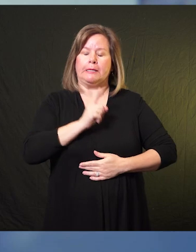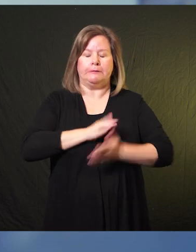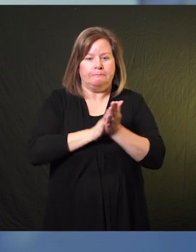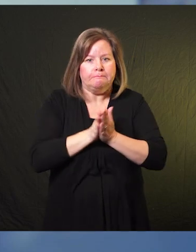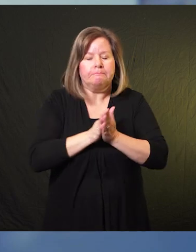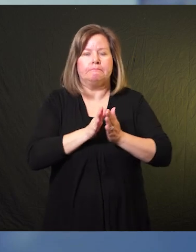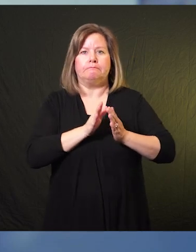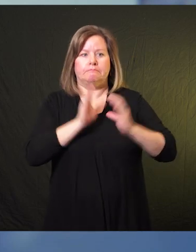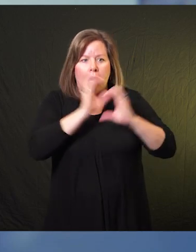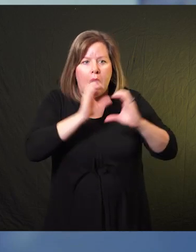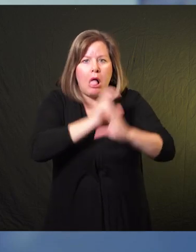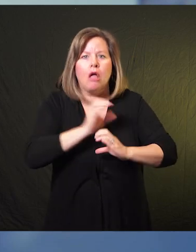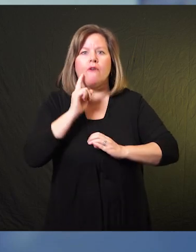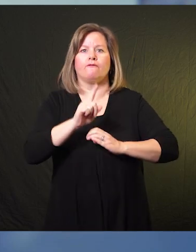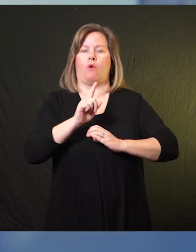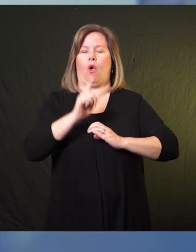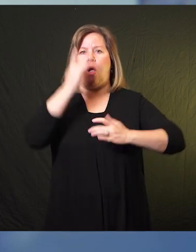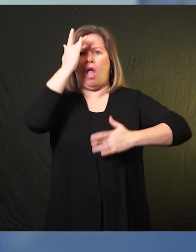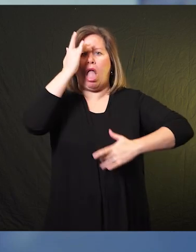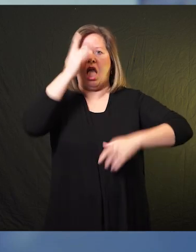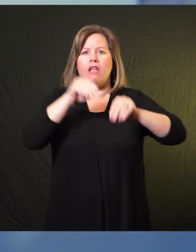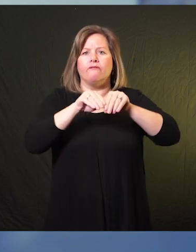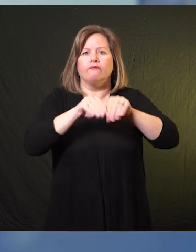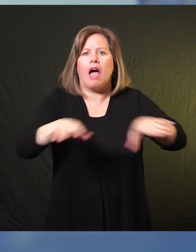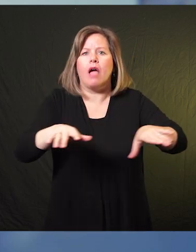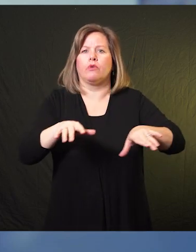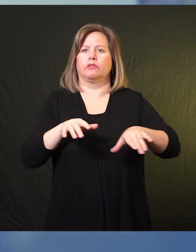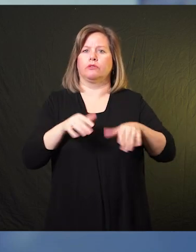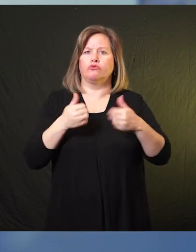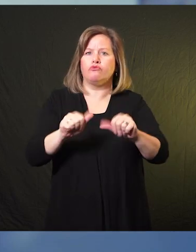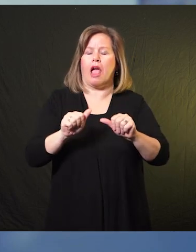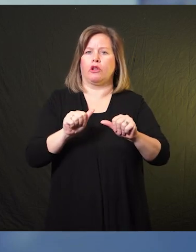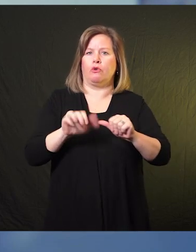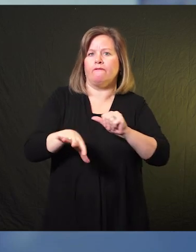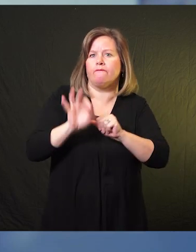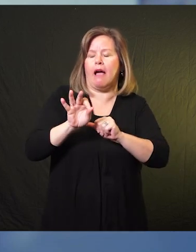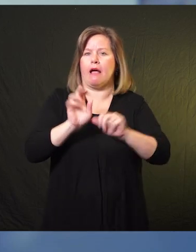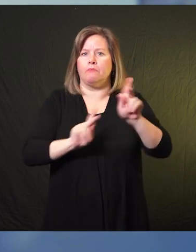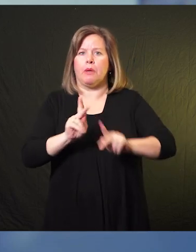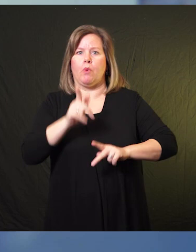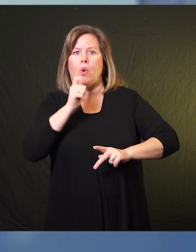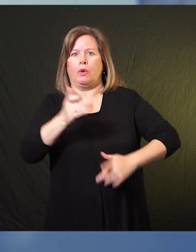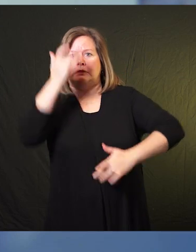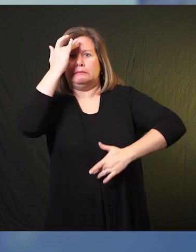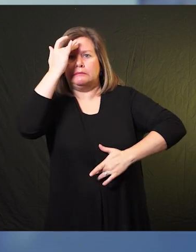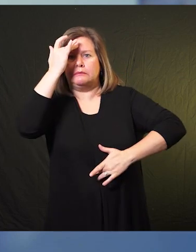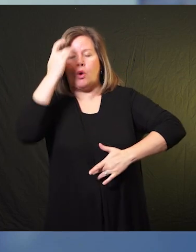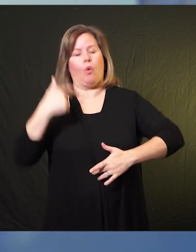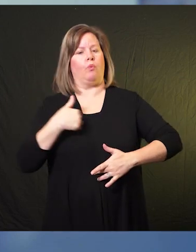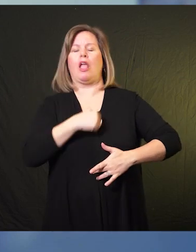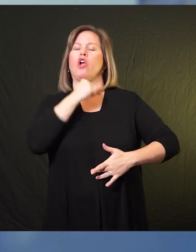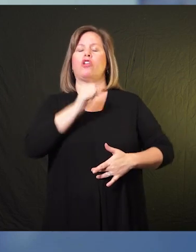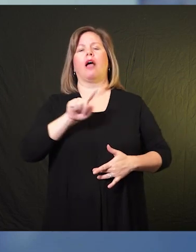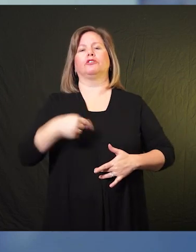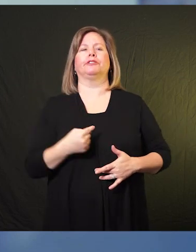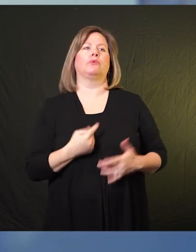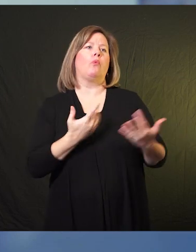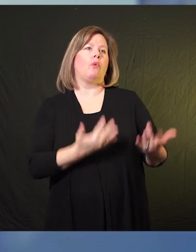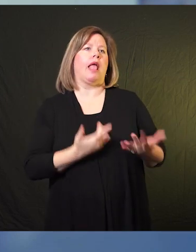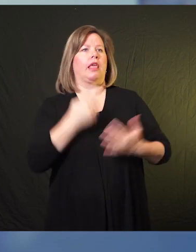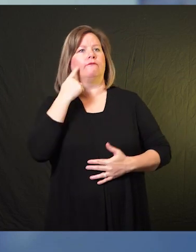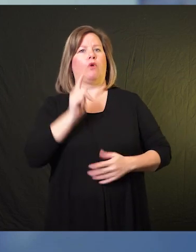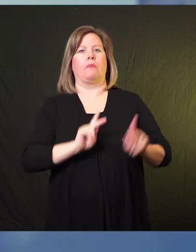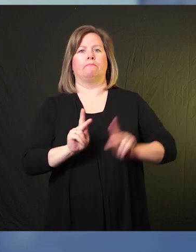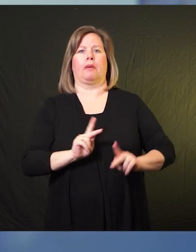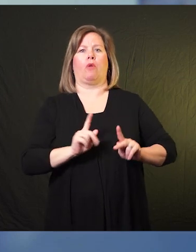for the virus and trying to find cases. We're not just passively waiting for cases to be identified. So I want you to know that as you're looking at that